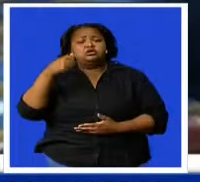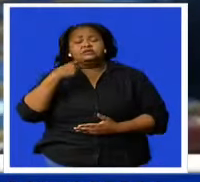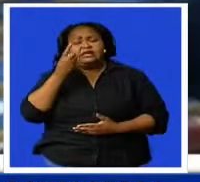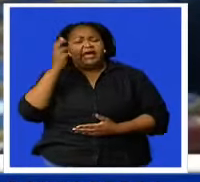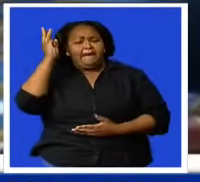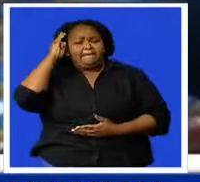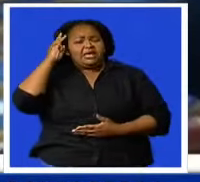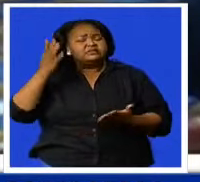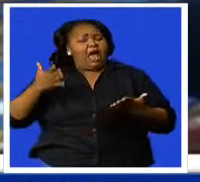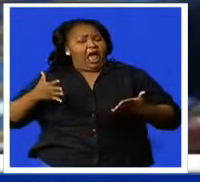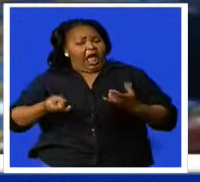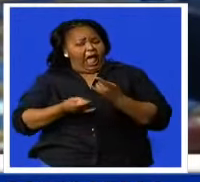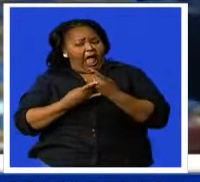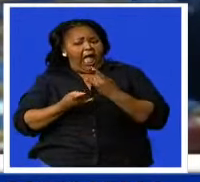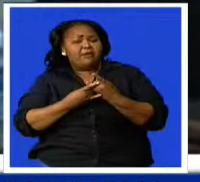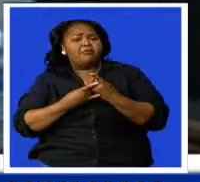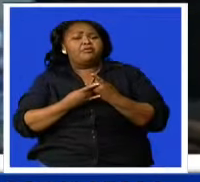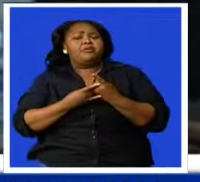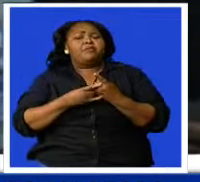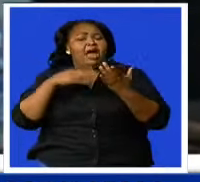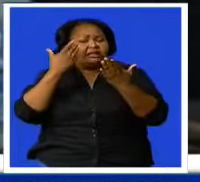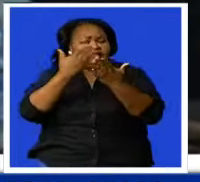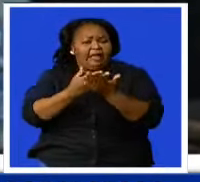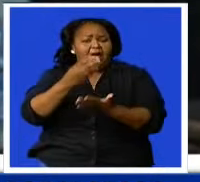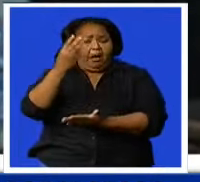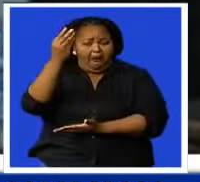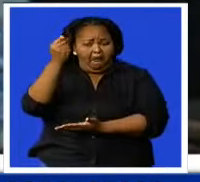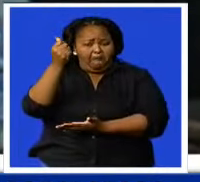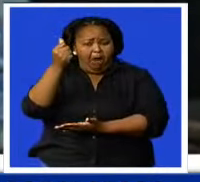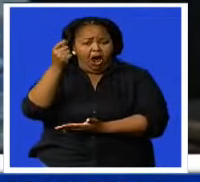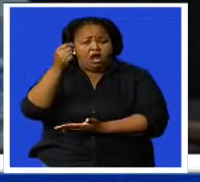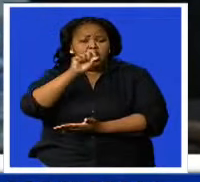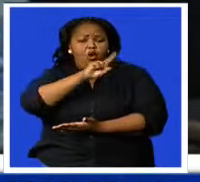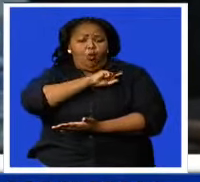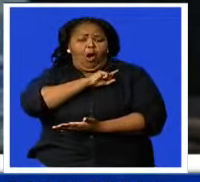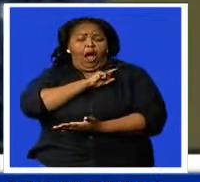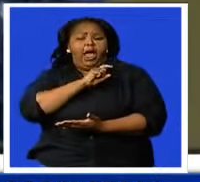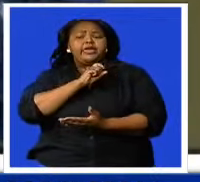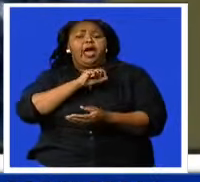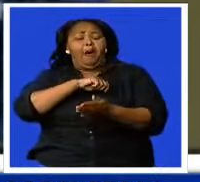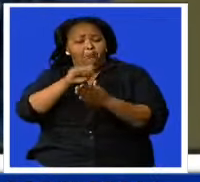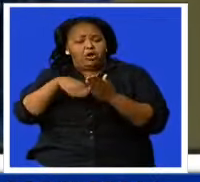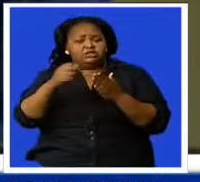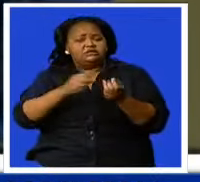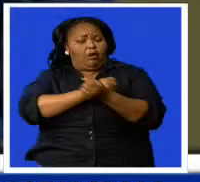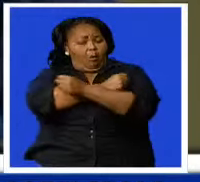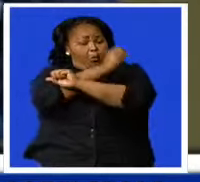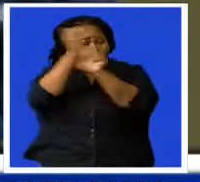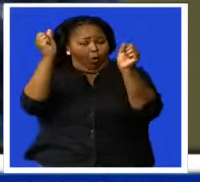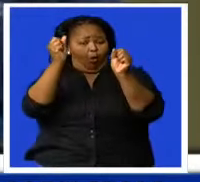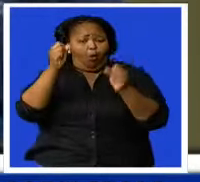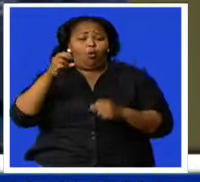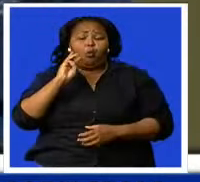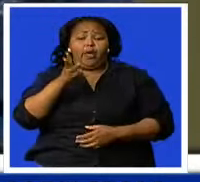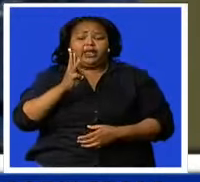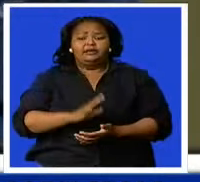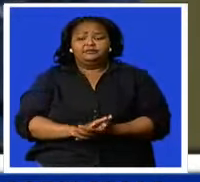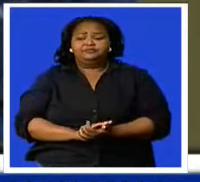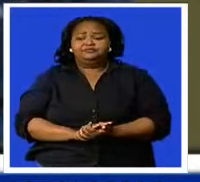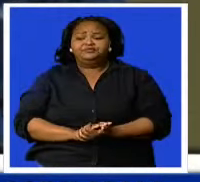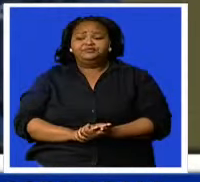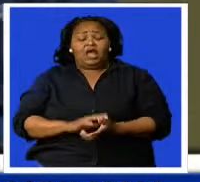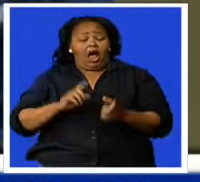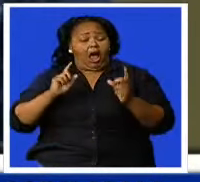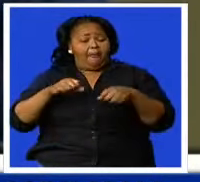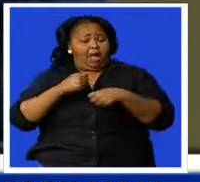ukuthi bakhone kunconcotha eminyango lefanele ukuze lo msebenzi ube yimpumelelo. But today is a really, really great day,